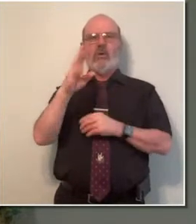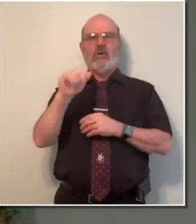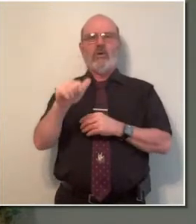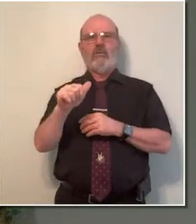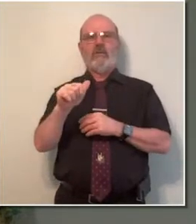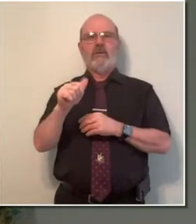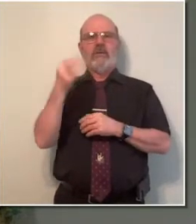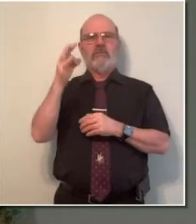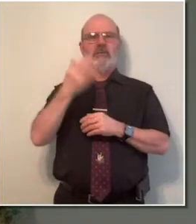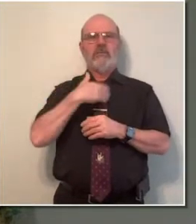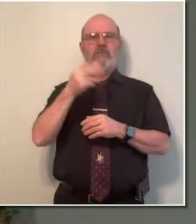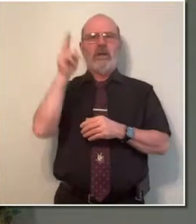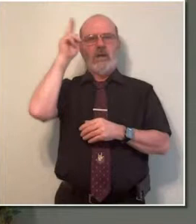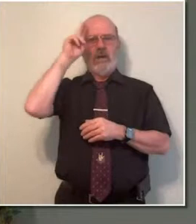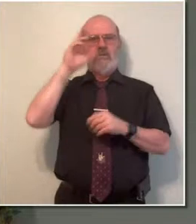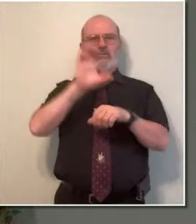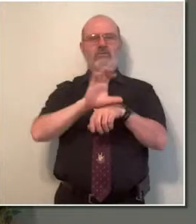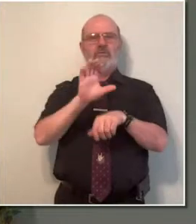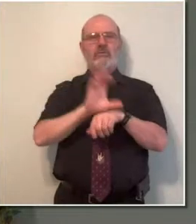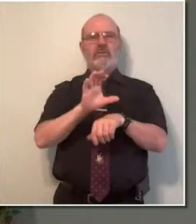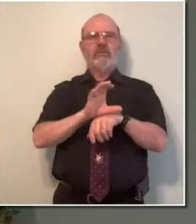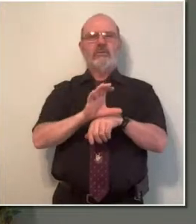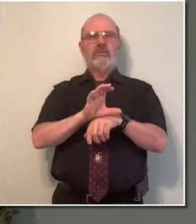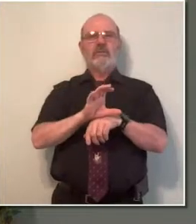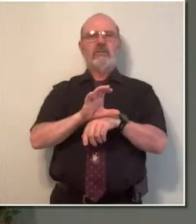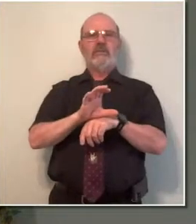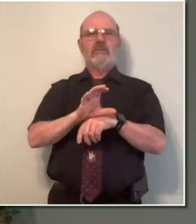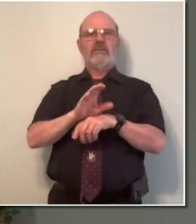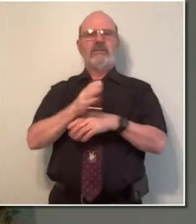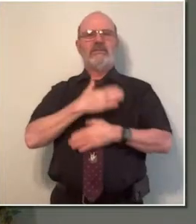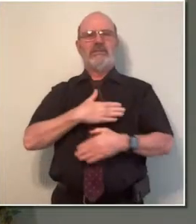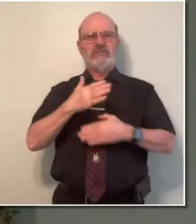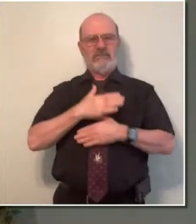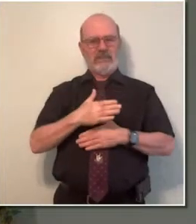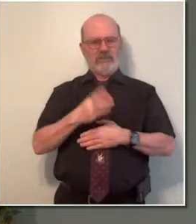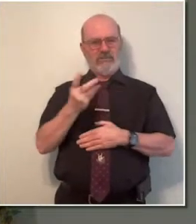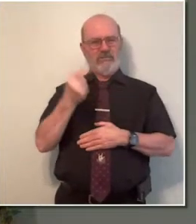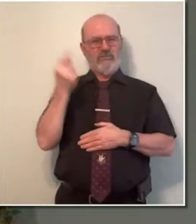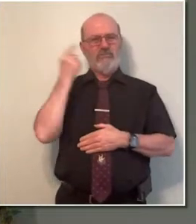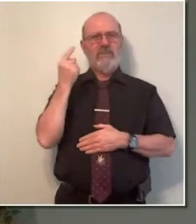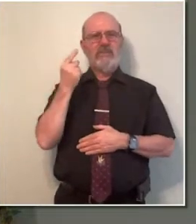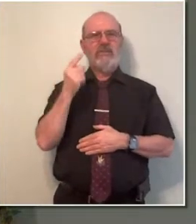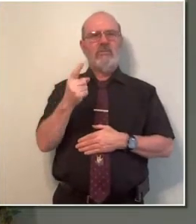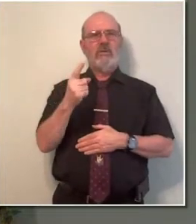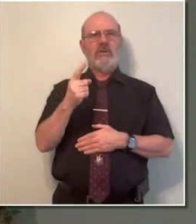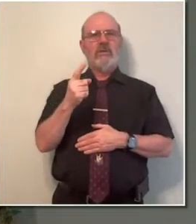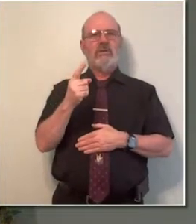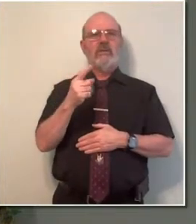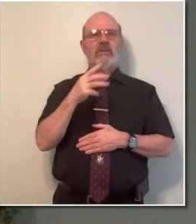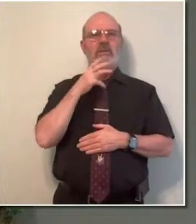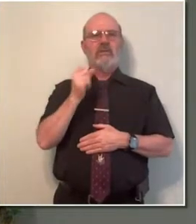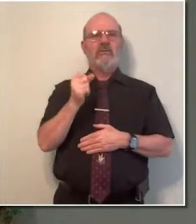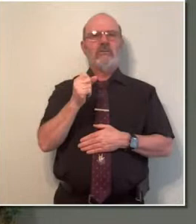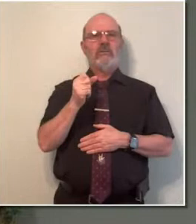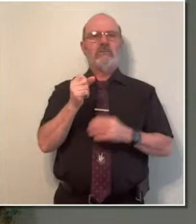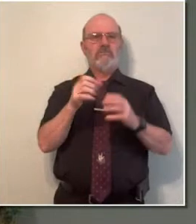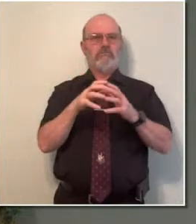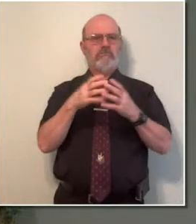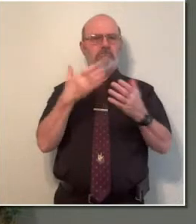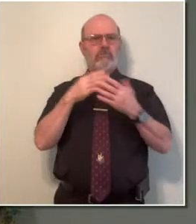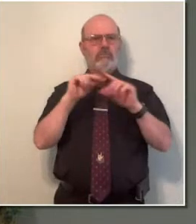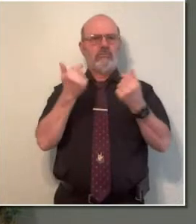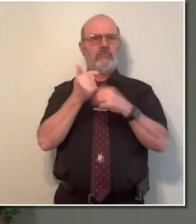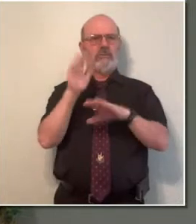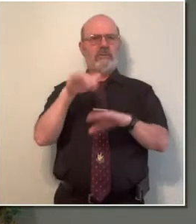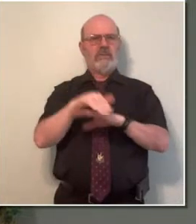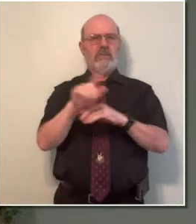at my uncle's church. And it was a pleasure for a few reasons. One being there was a pretty large crowd there Sunday night when I